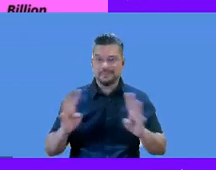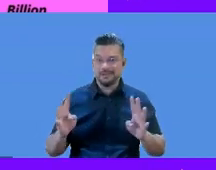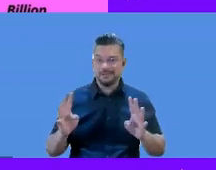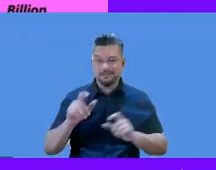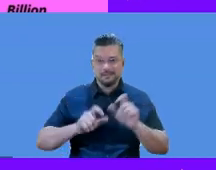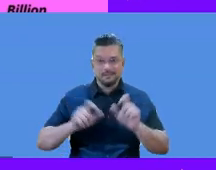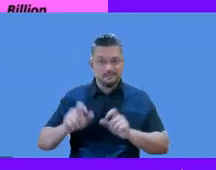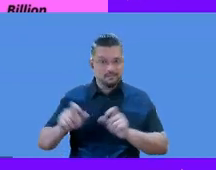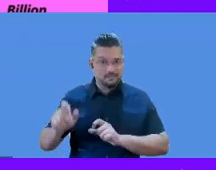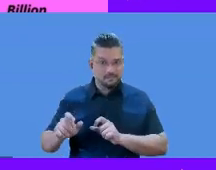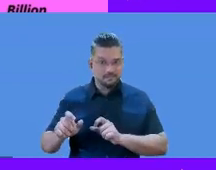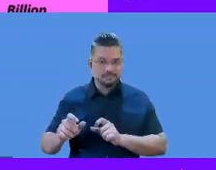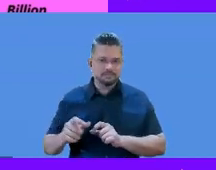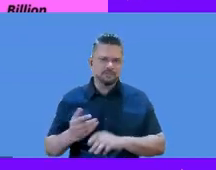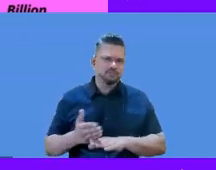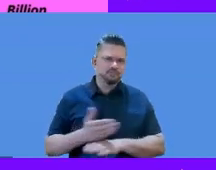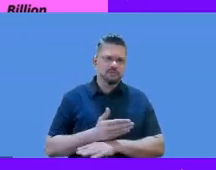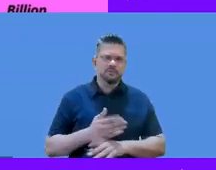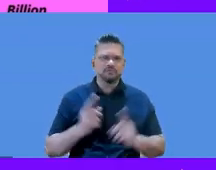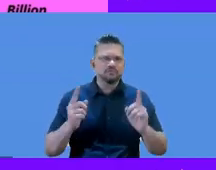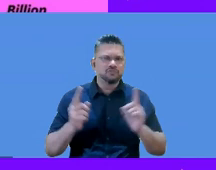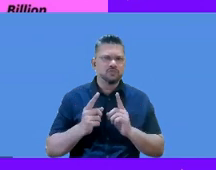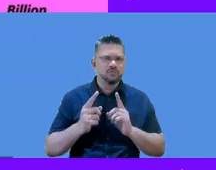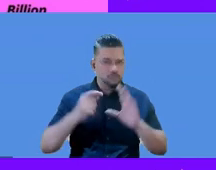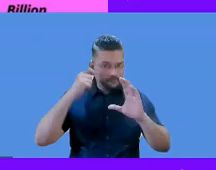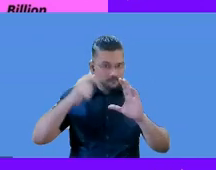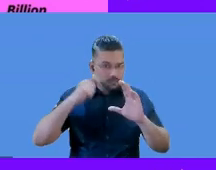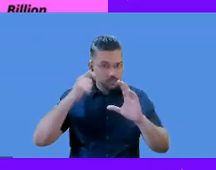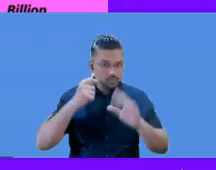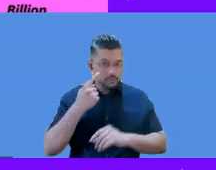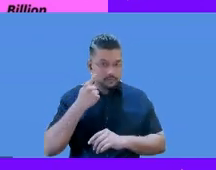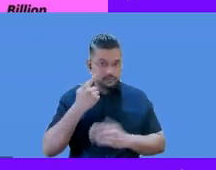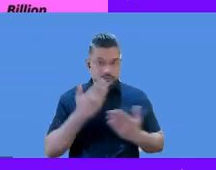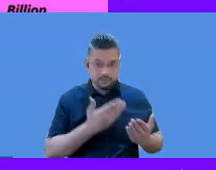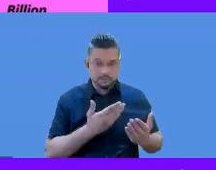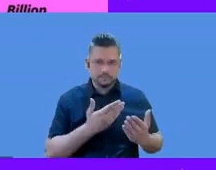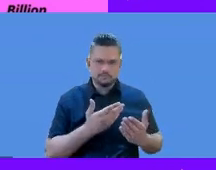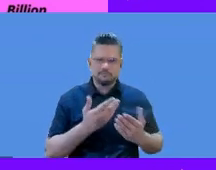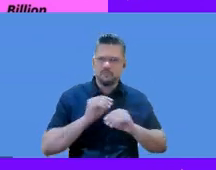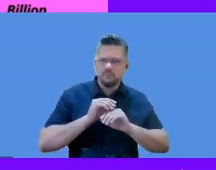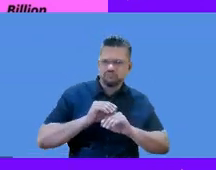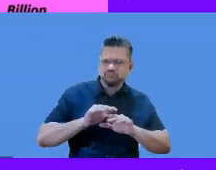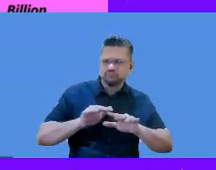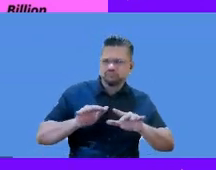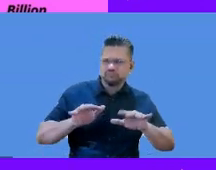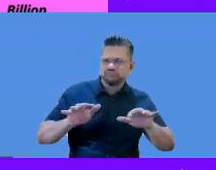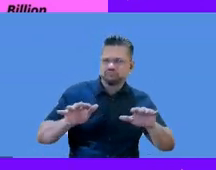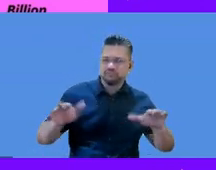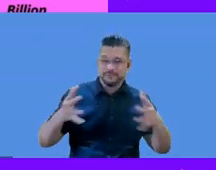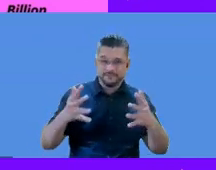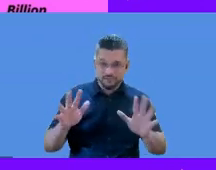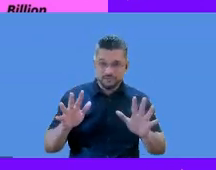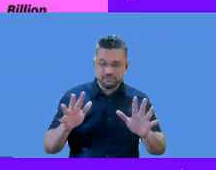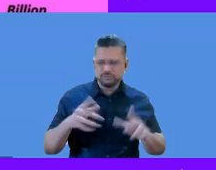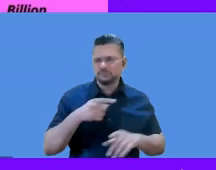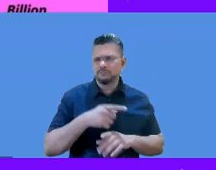video which highly sort of shares and directly features the voices and priorities from girls who participated in the